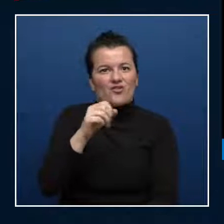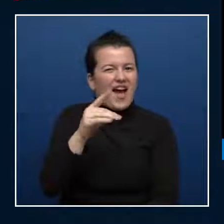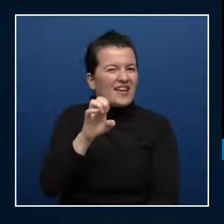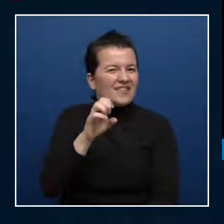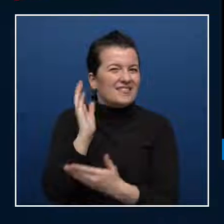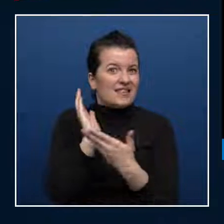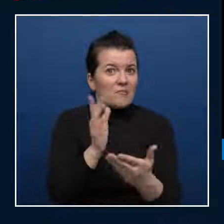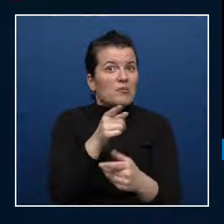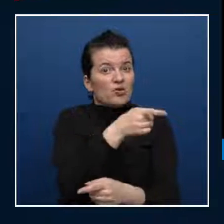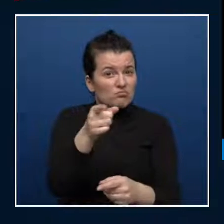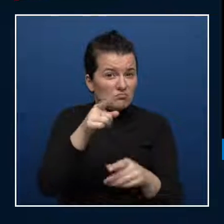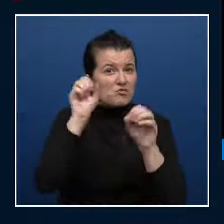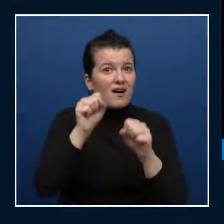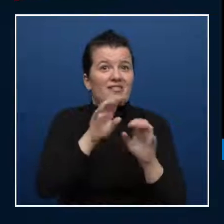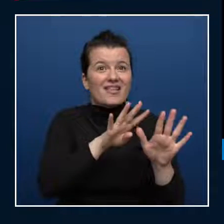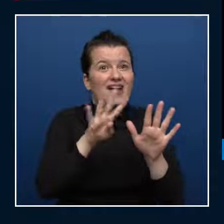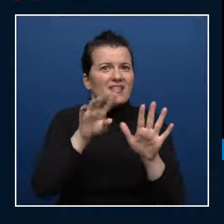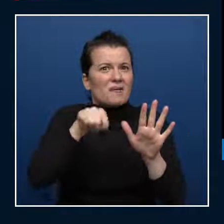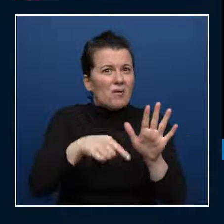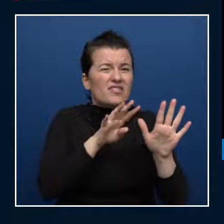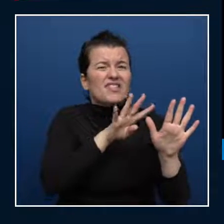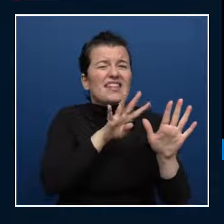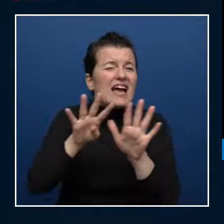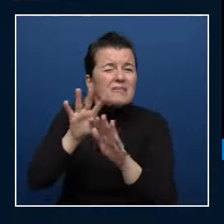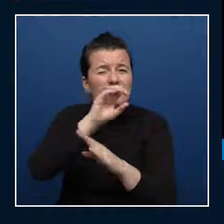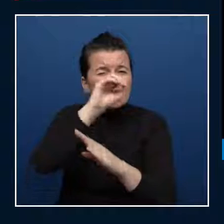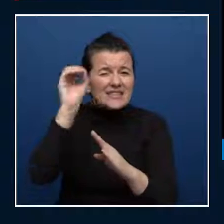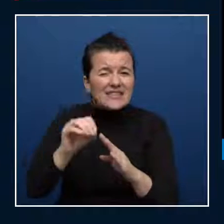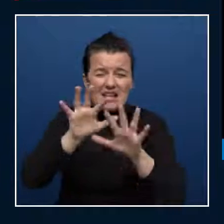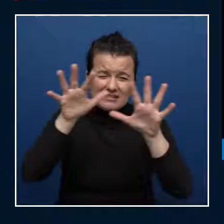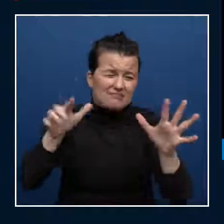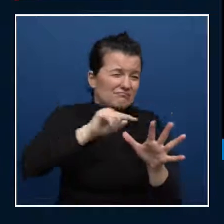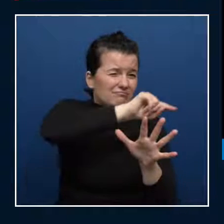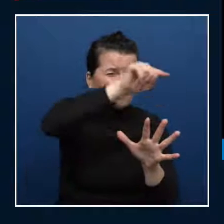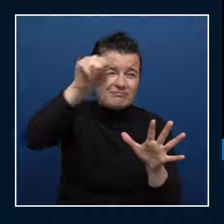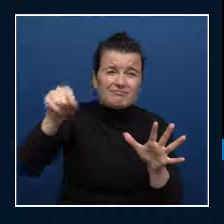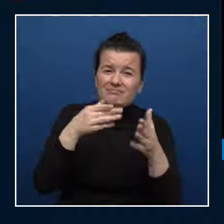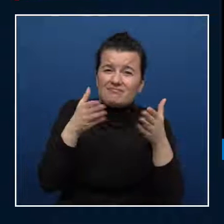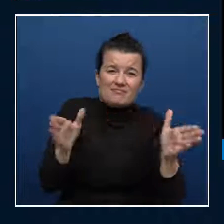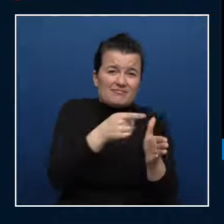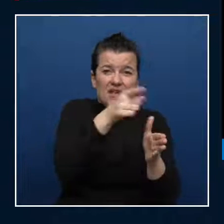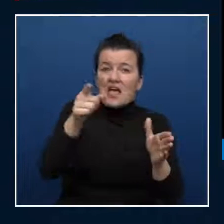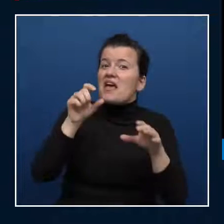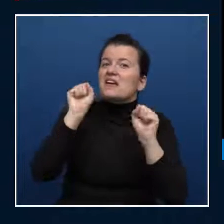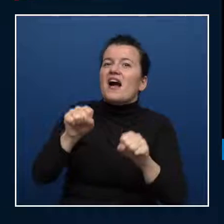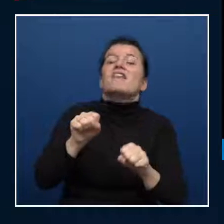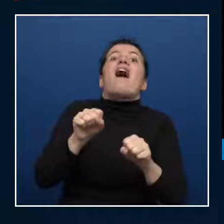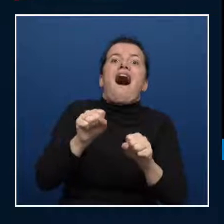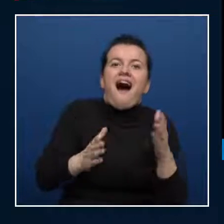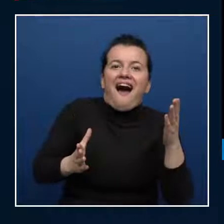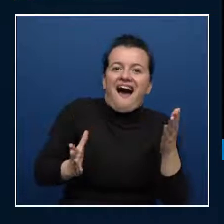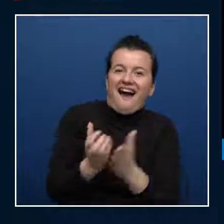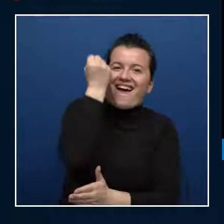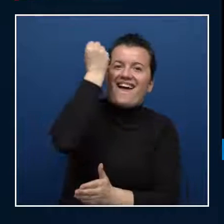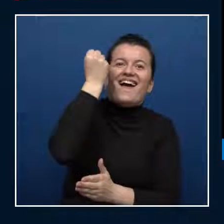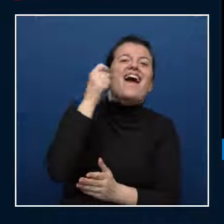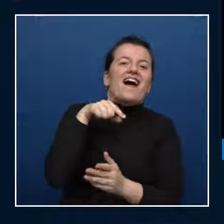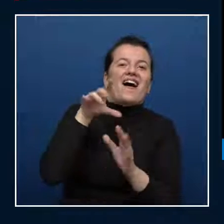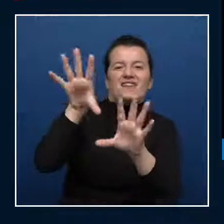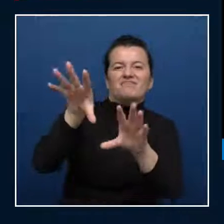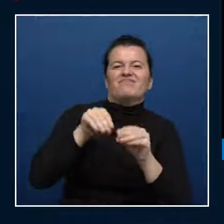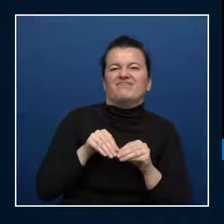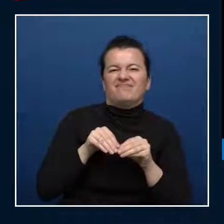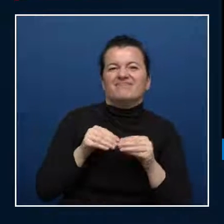99.999% availability across the board. So again, highly available, and again, adding some performance action to your workload